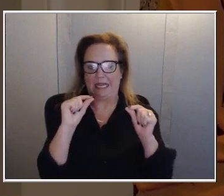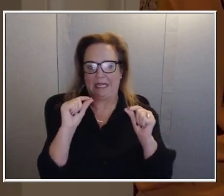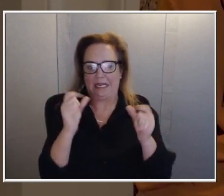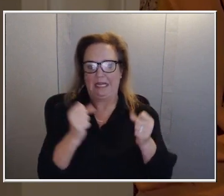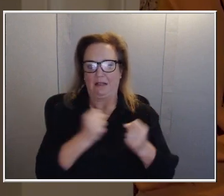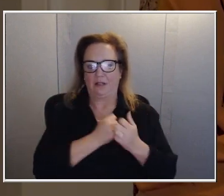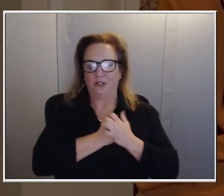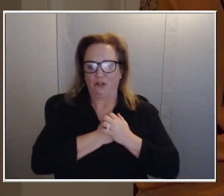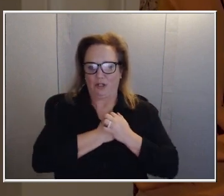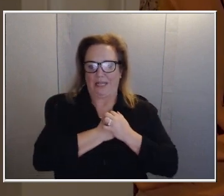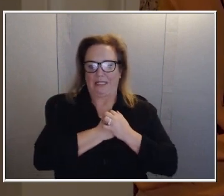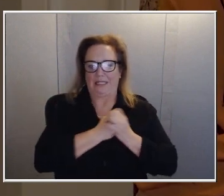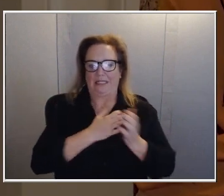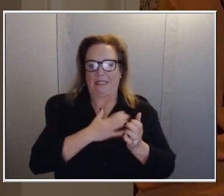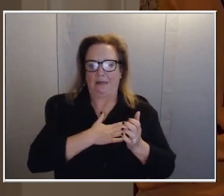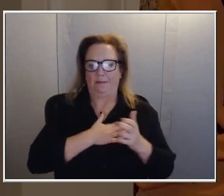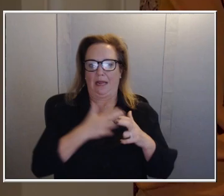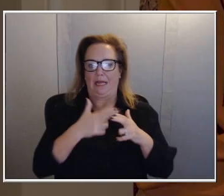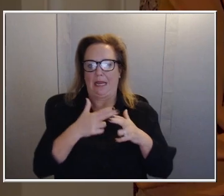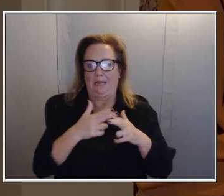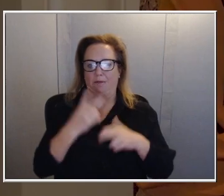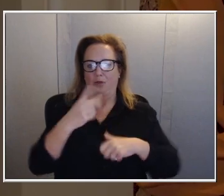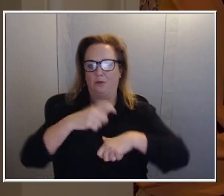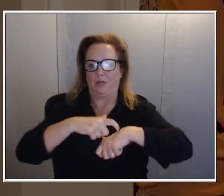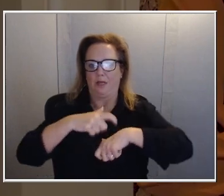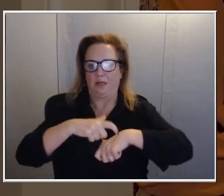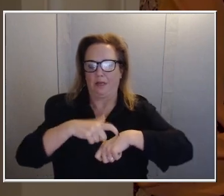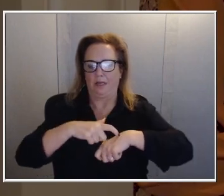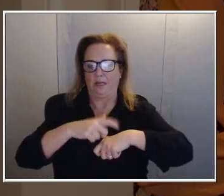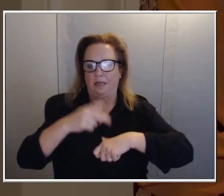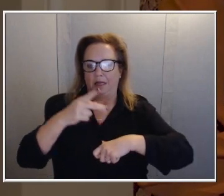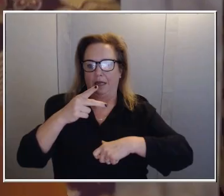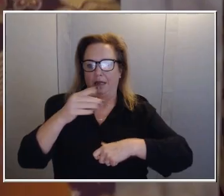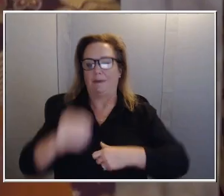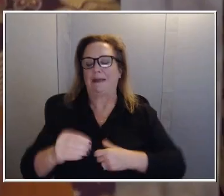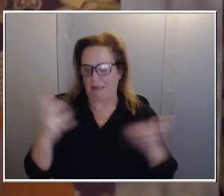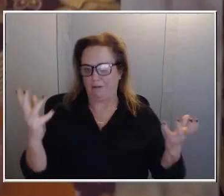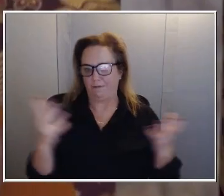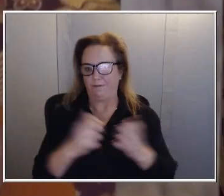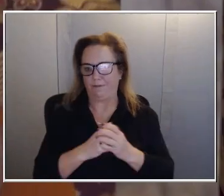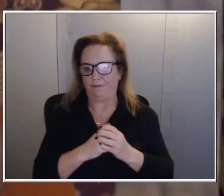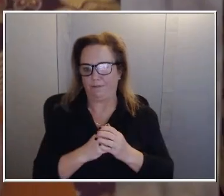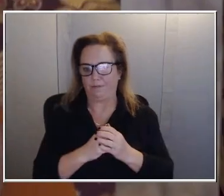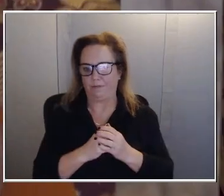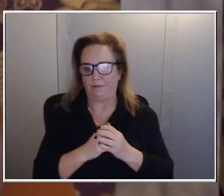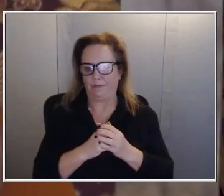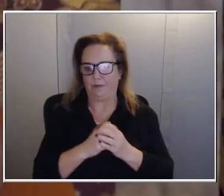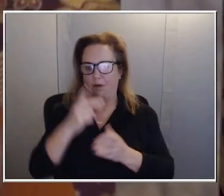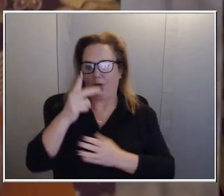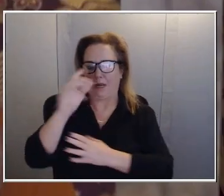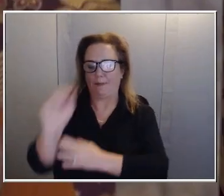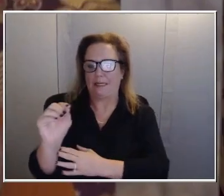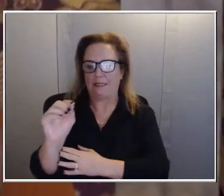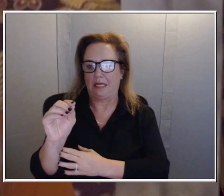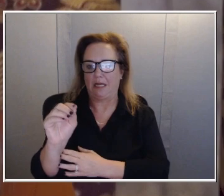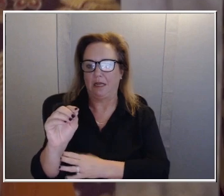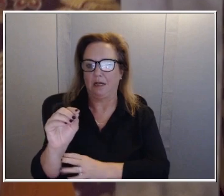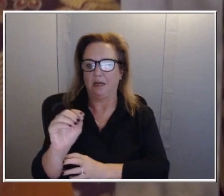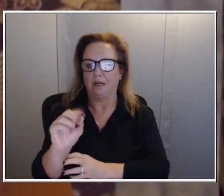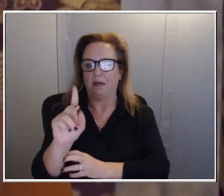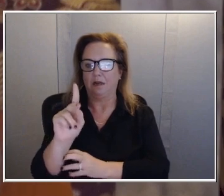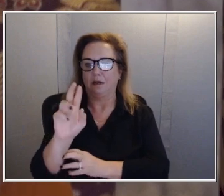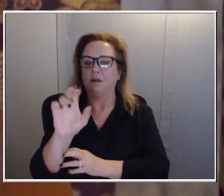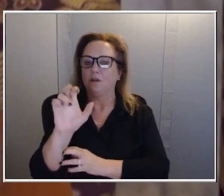chest, and said my name 2 times, and then immediately lost consciousness. When I passed out, Kristen